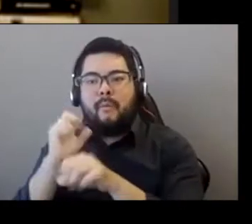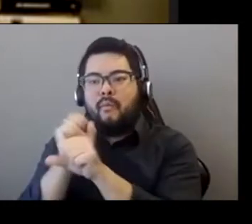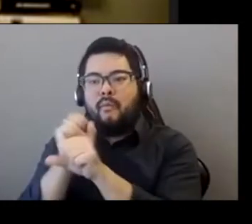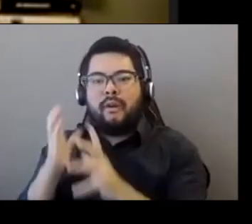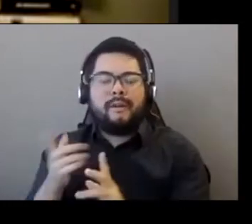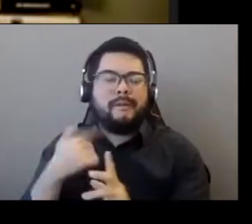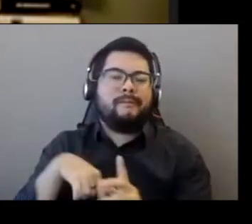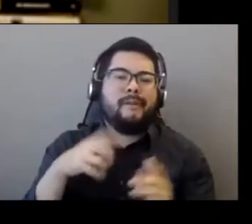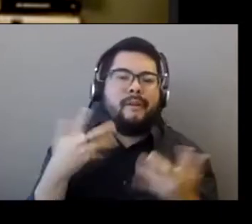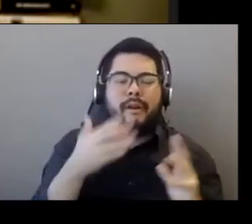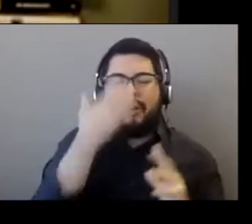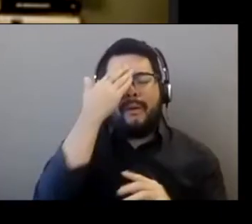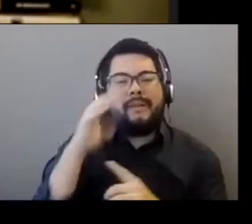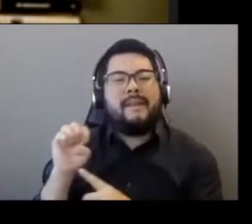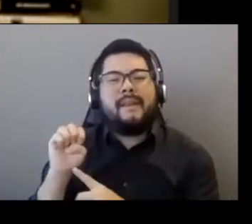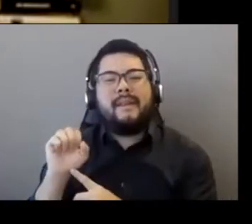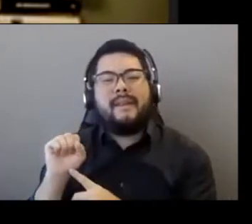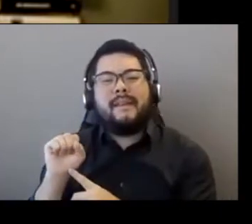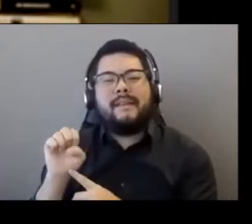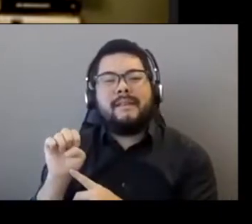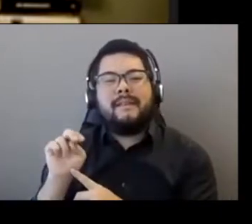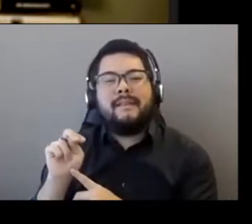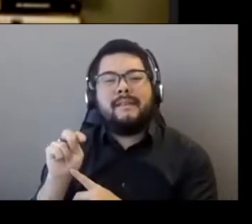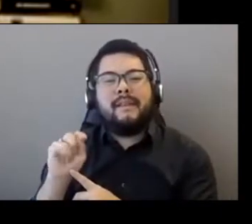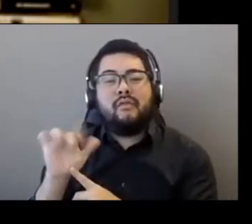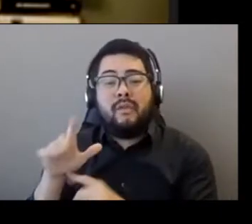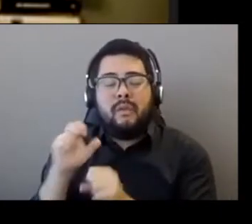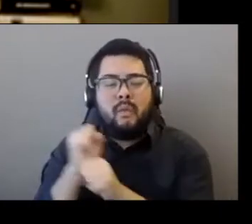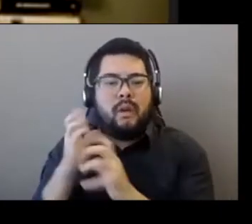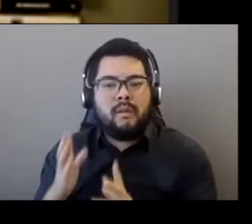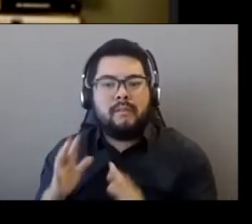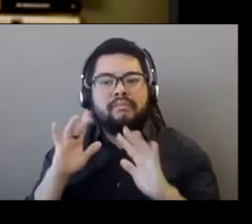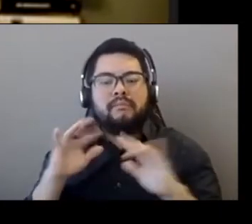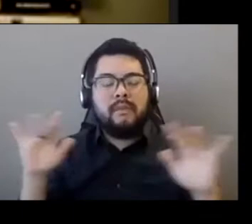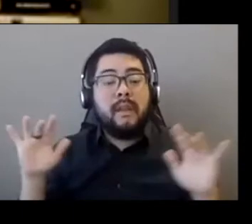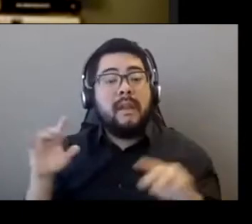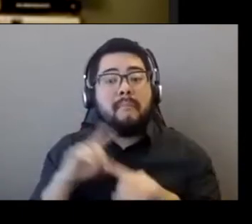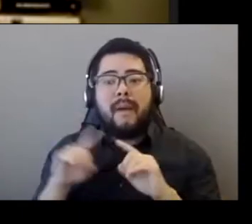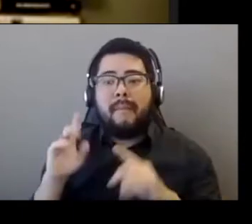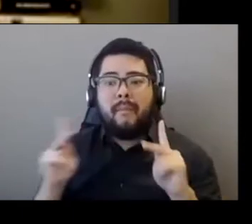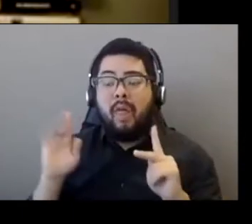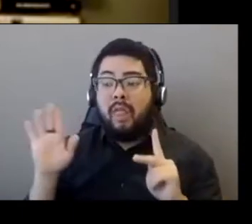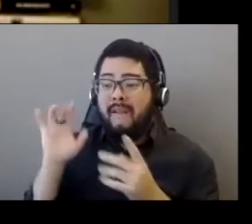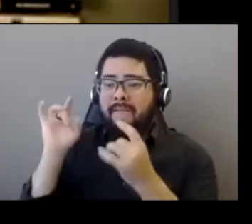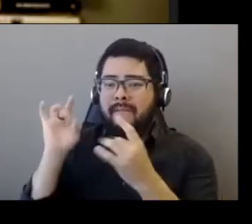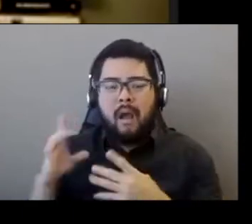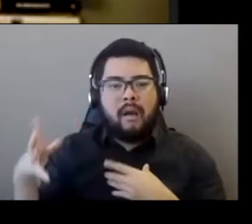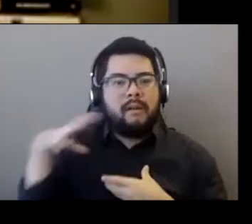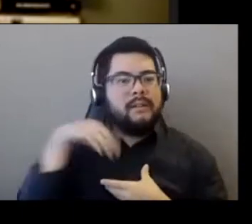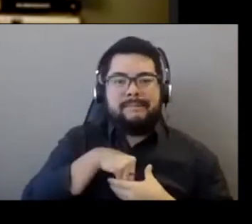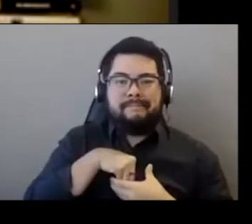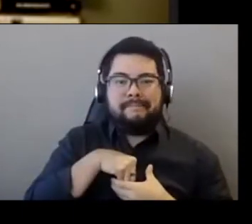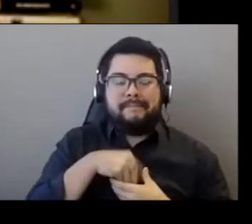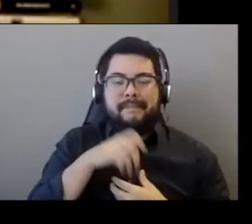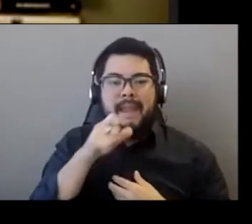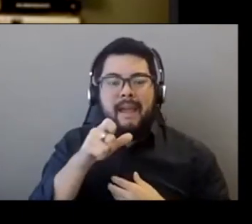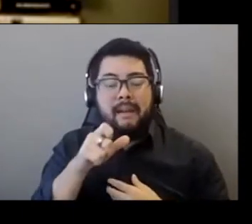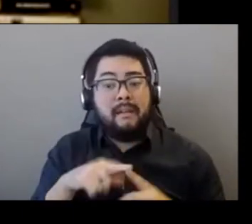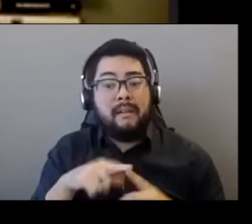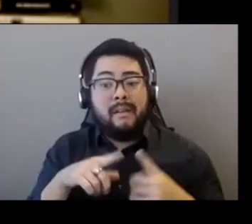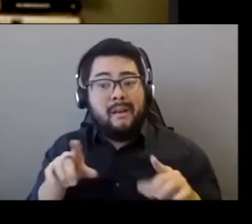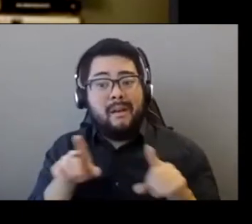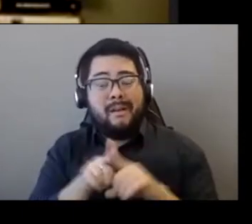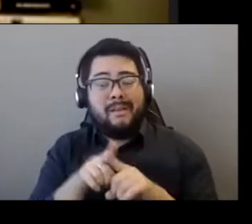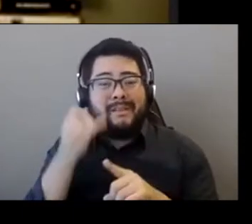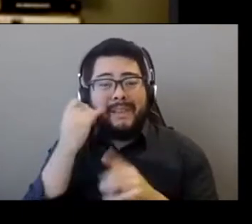everybody says essential workers and so on, but nobody really listens to them much. And especially not healthcare workers outside the West.